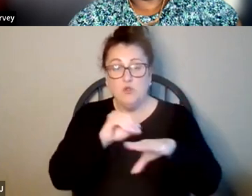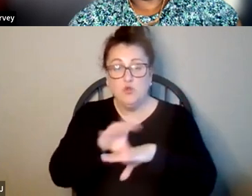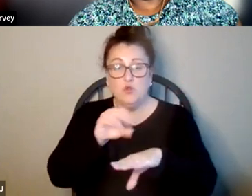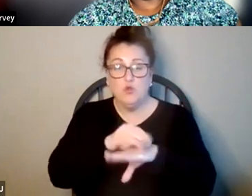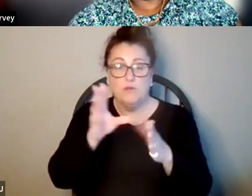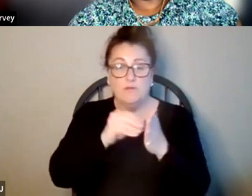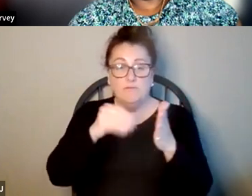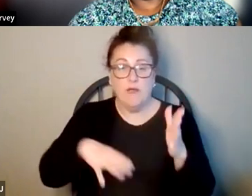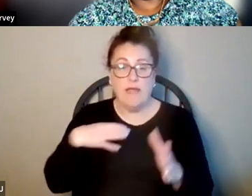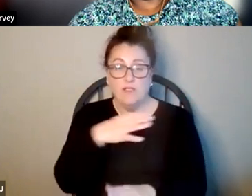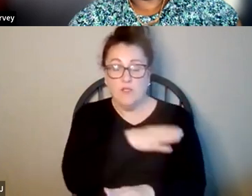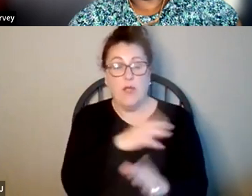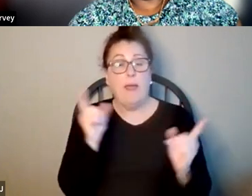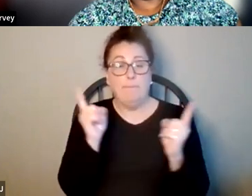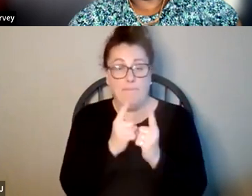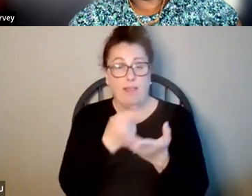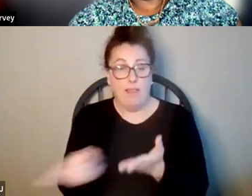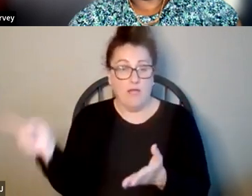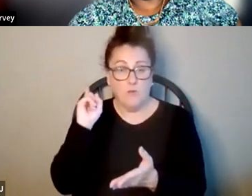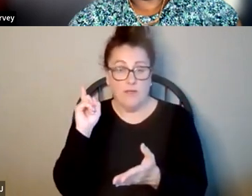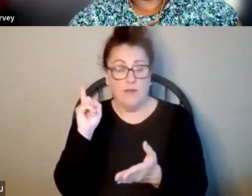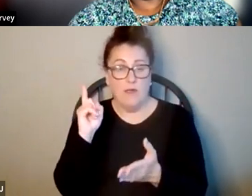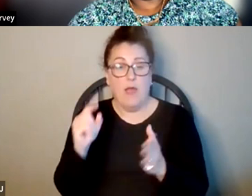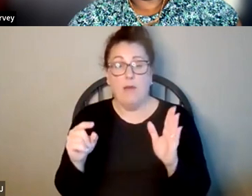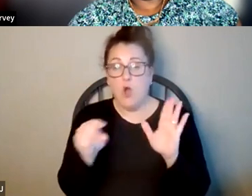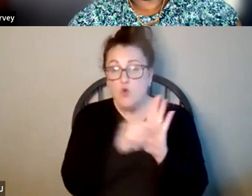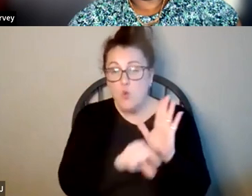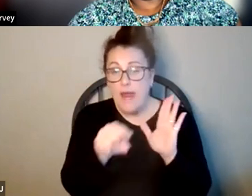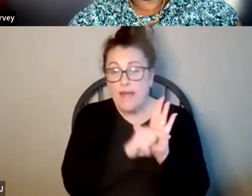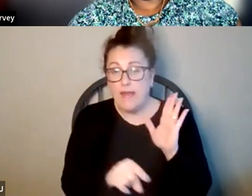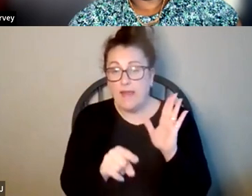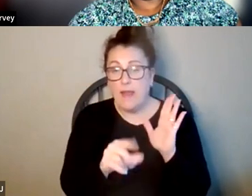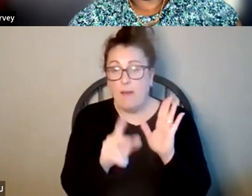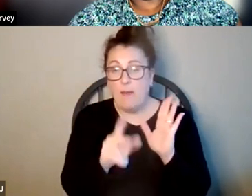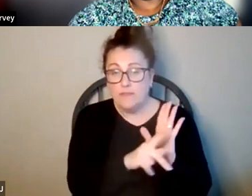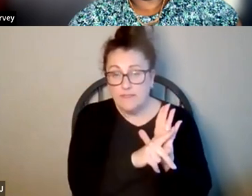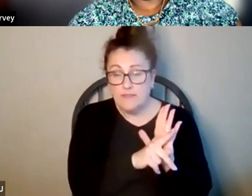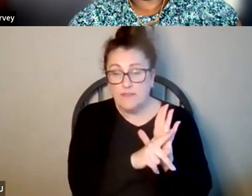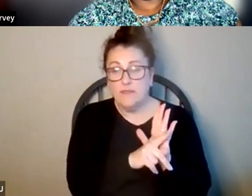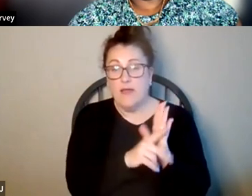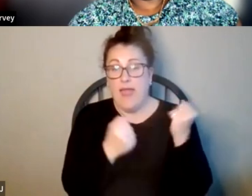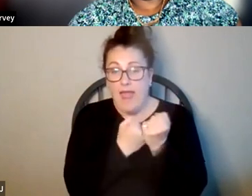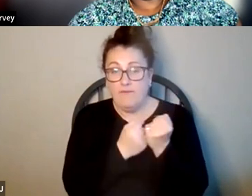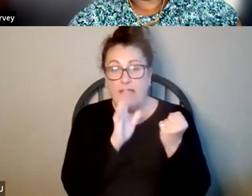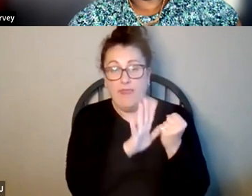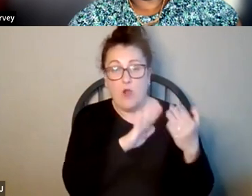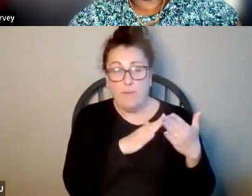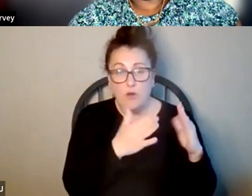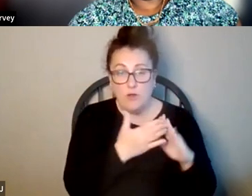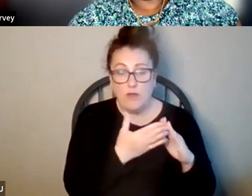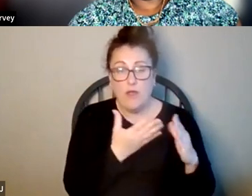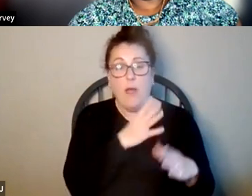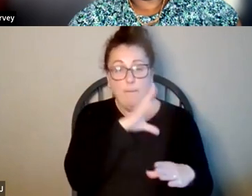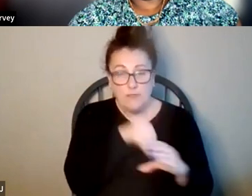with them last week about some of the grading policy stuff, to get them to advocate in their communities for more students to